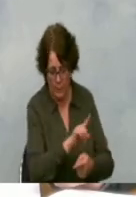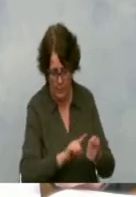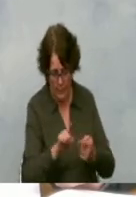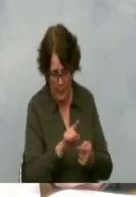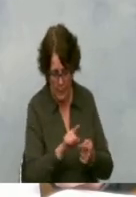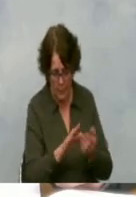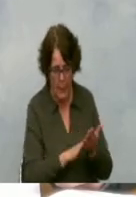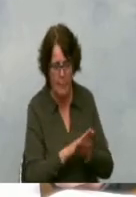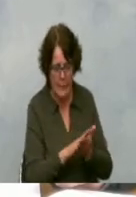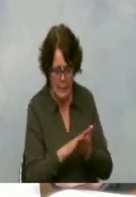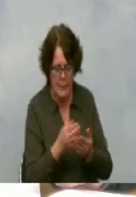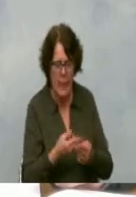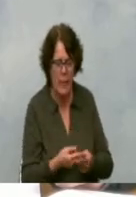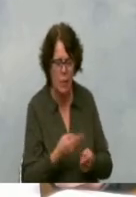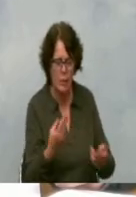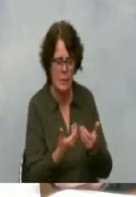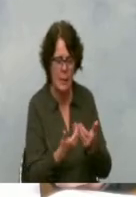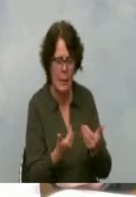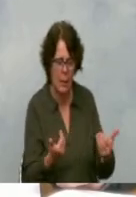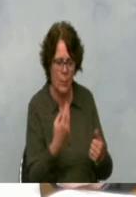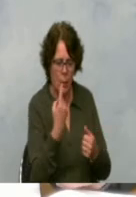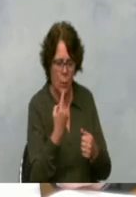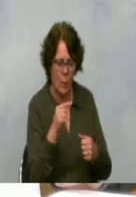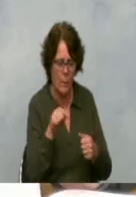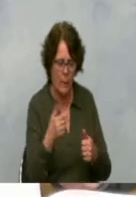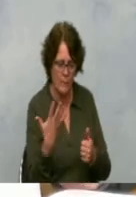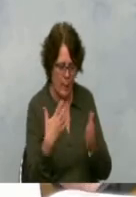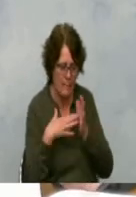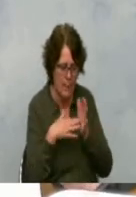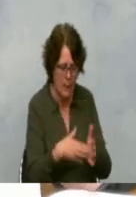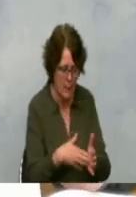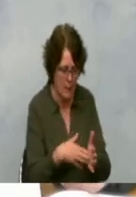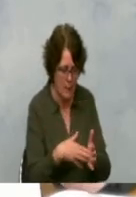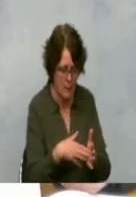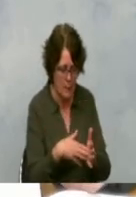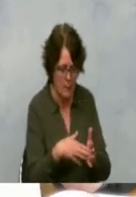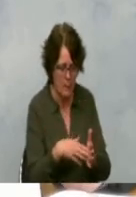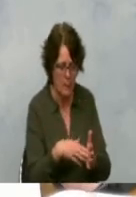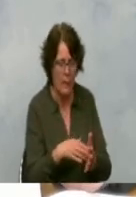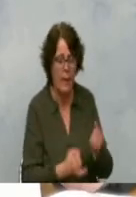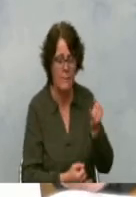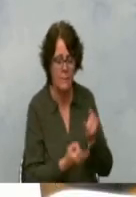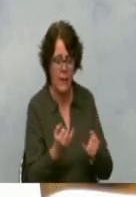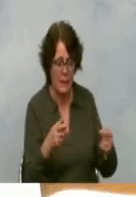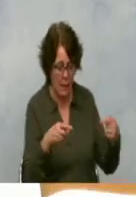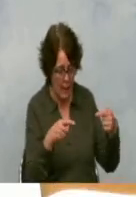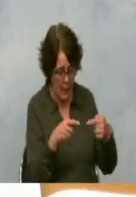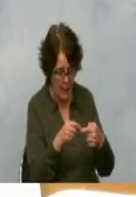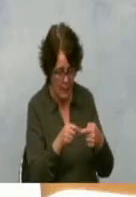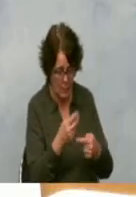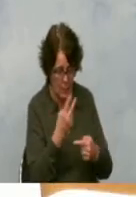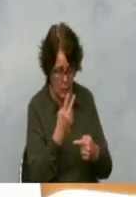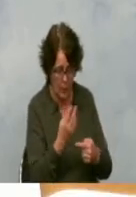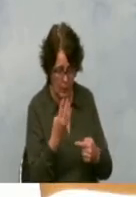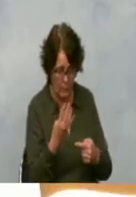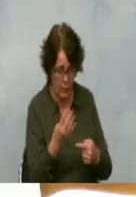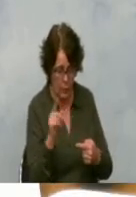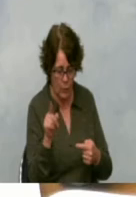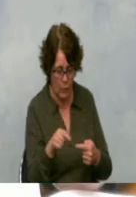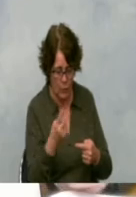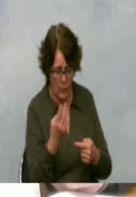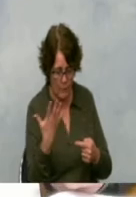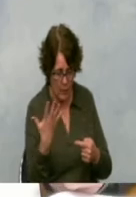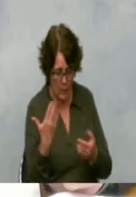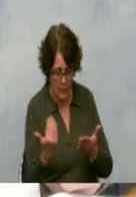it increases the budget gap by £1.5 million. And then the final item there, which says 24-25 savings from